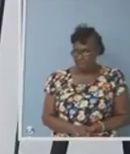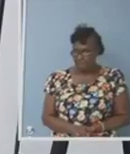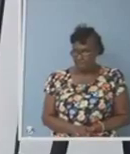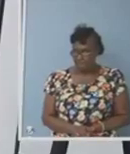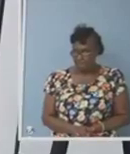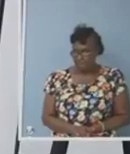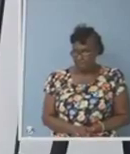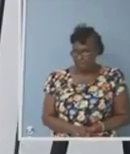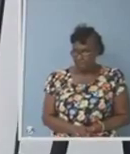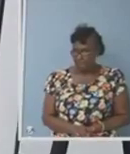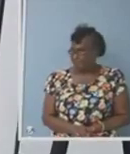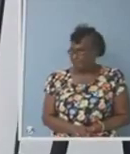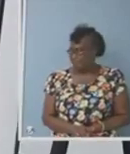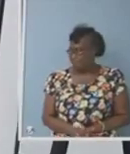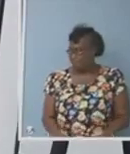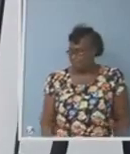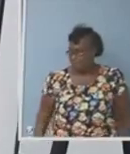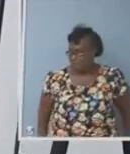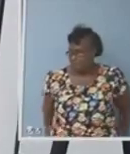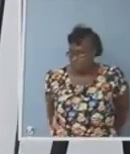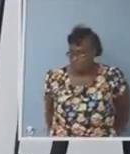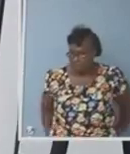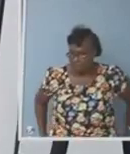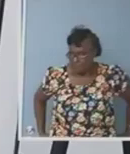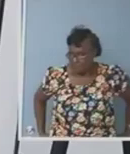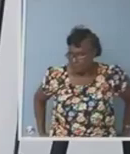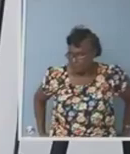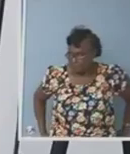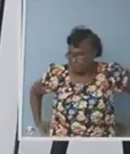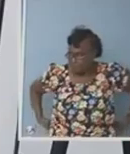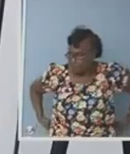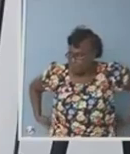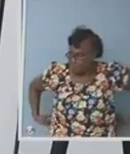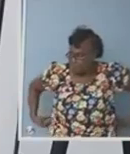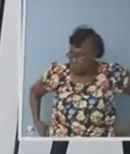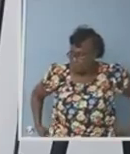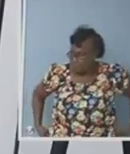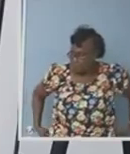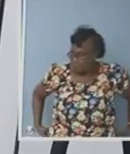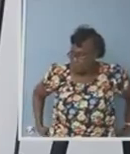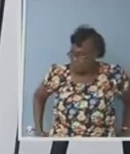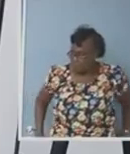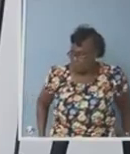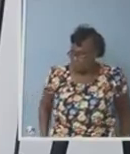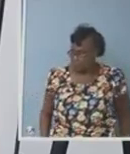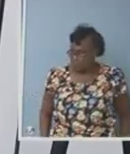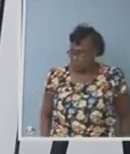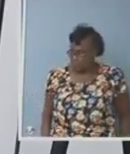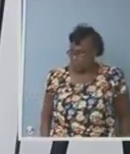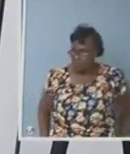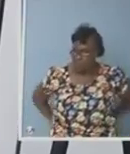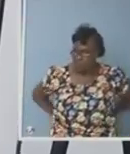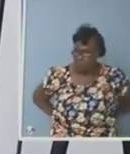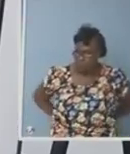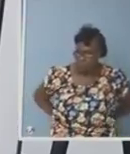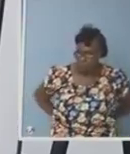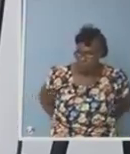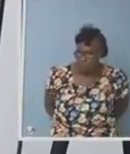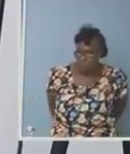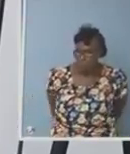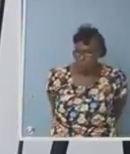in Tobago. Yeah, according to the reports I got, some of them came back. They were part of a larger